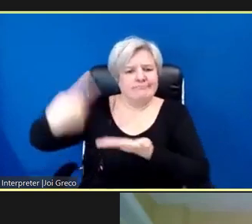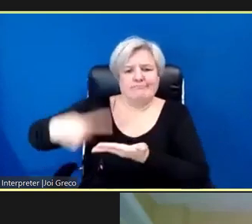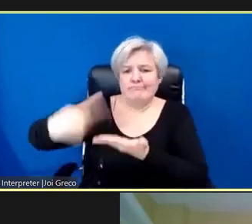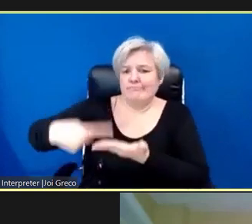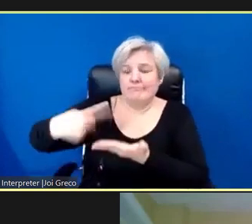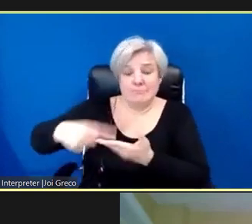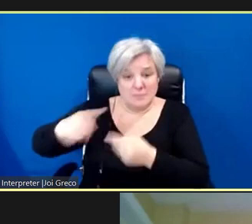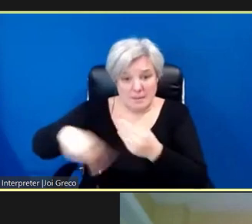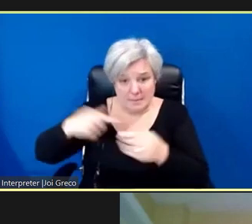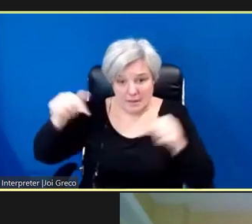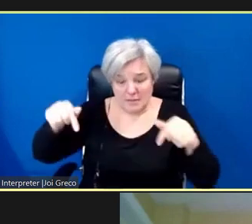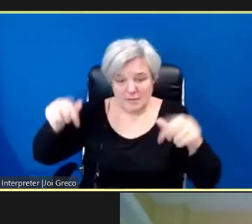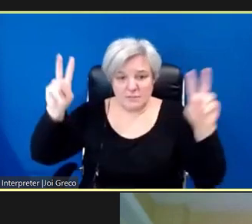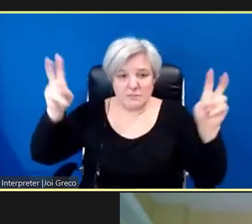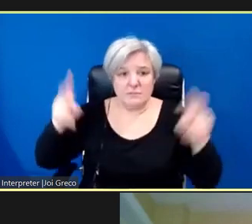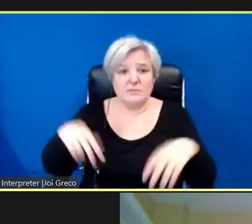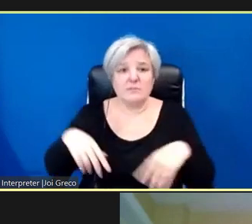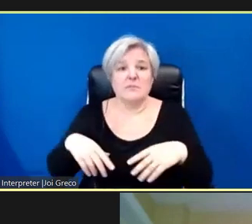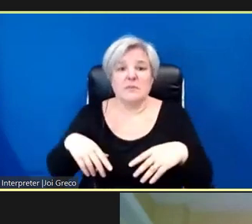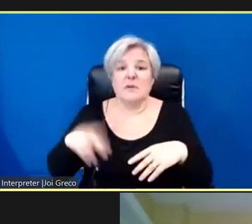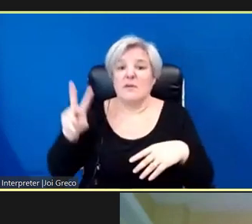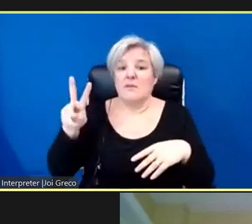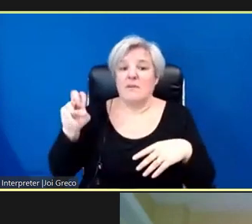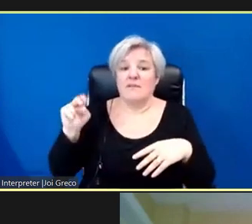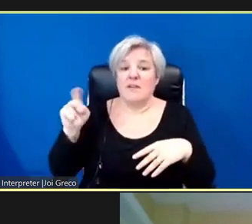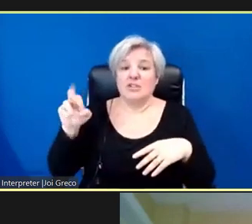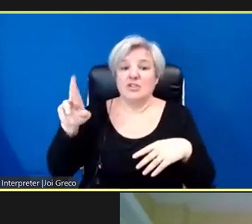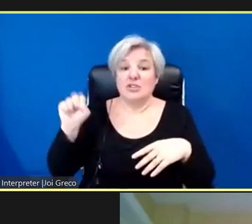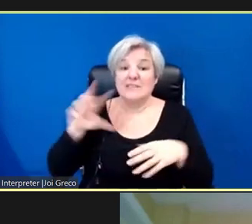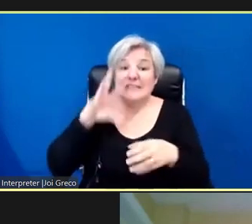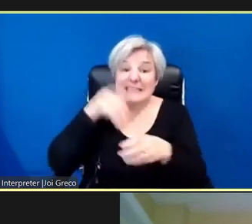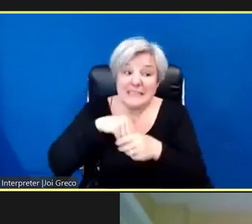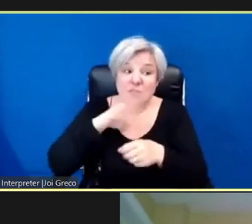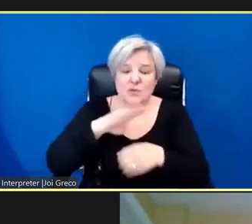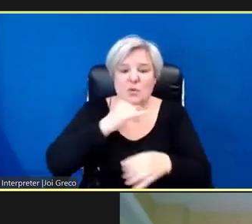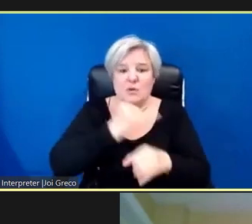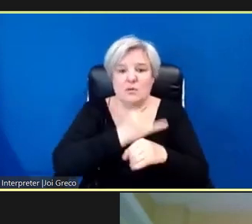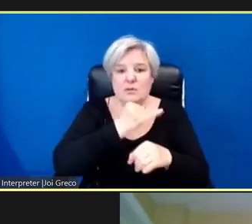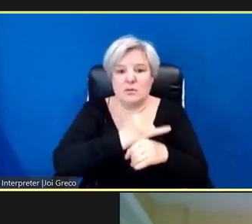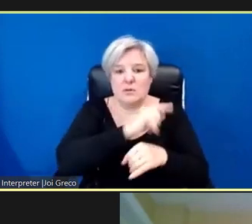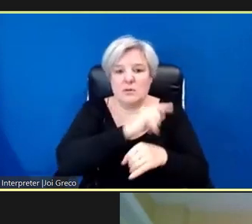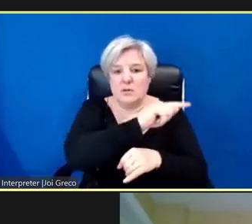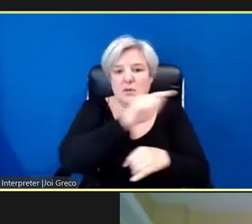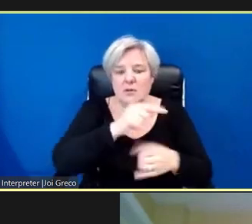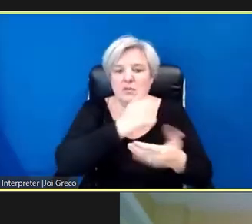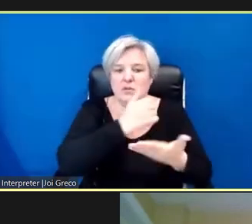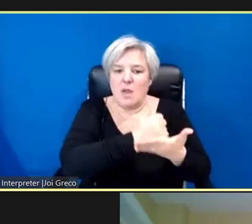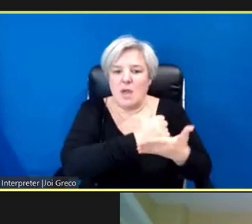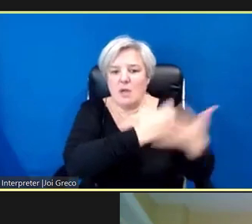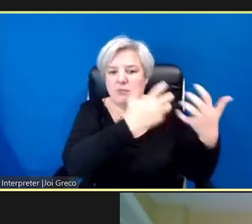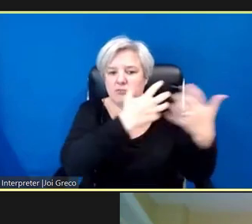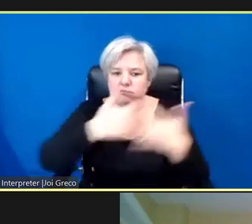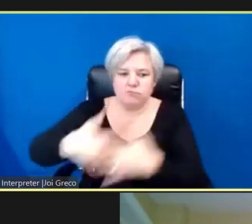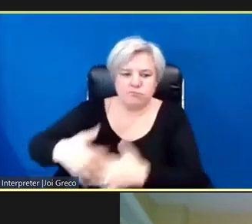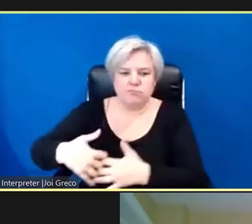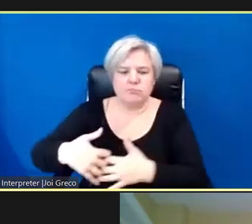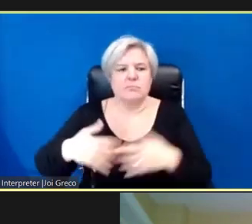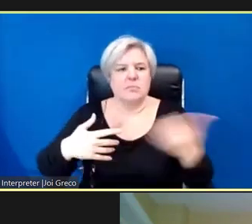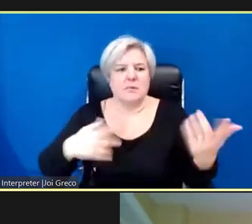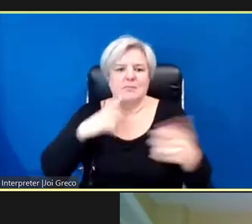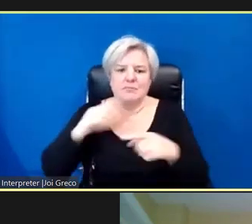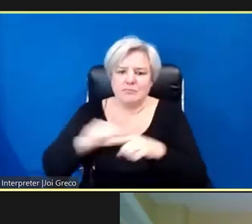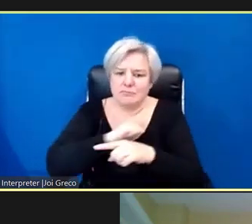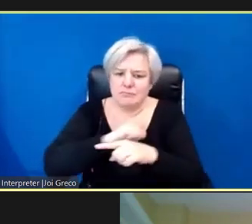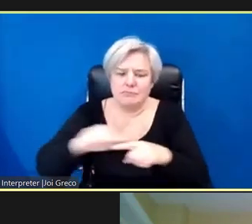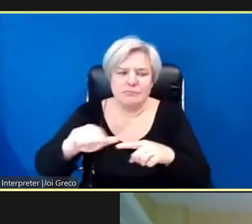there are vendors in your birthing facilities to help bring alignment in